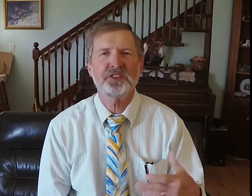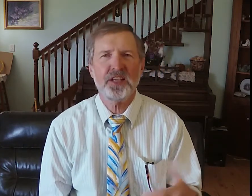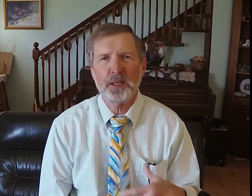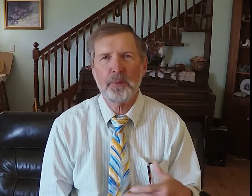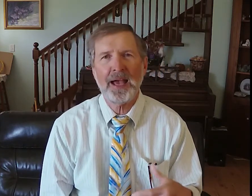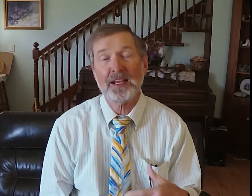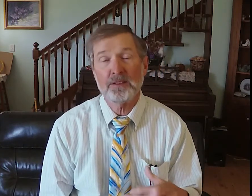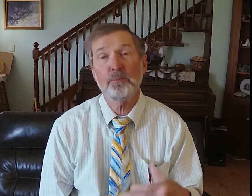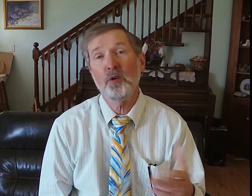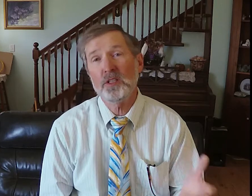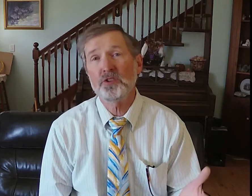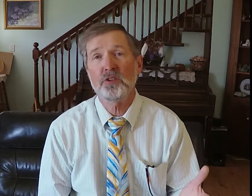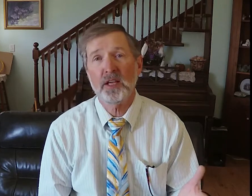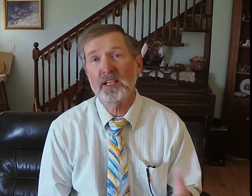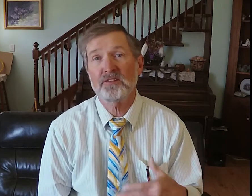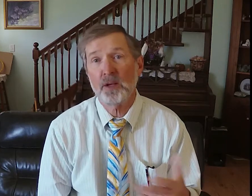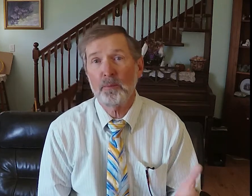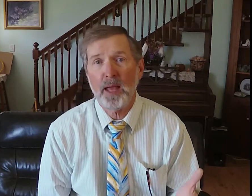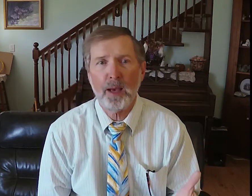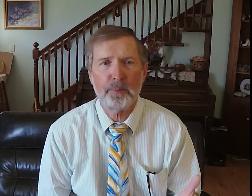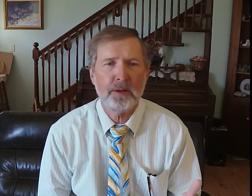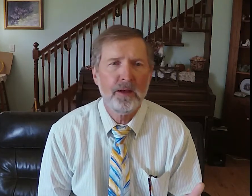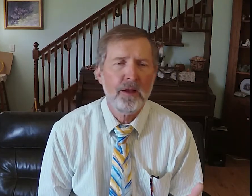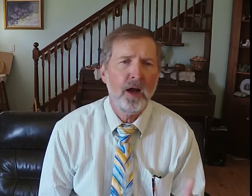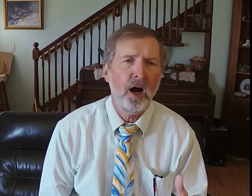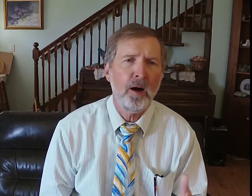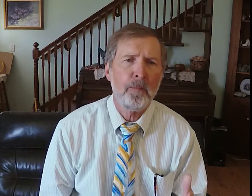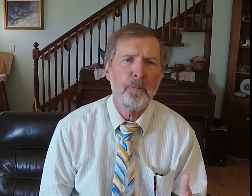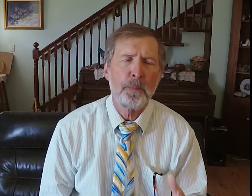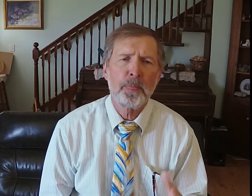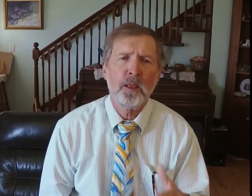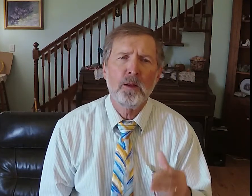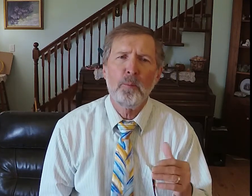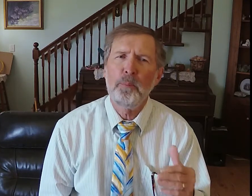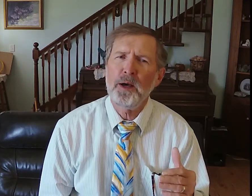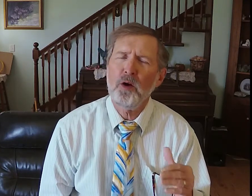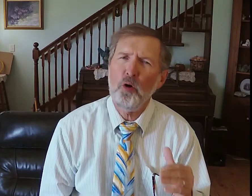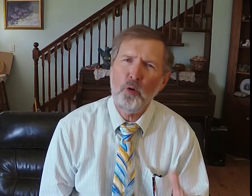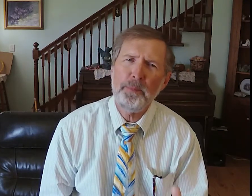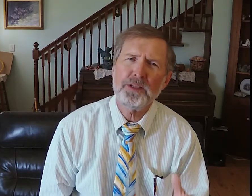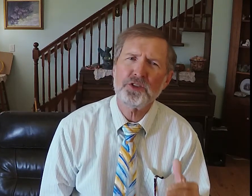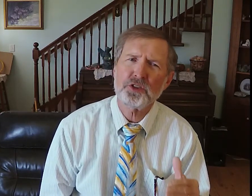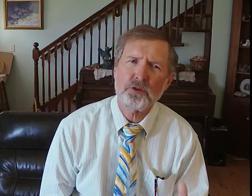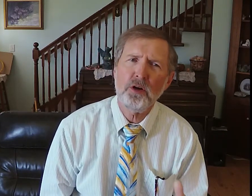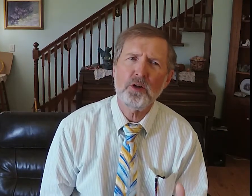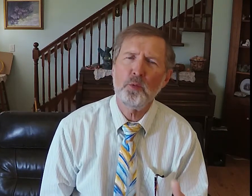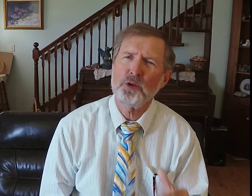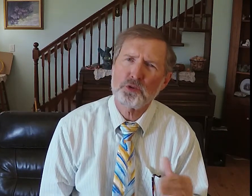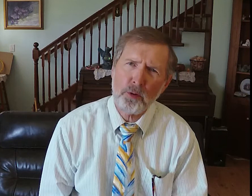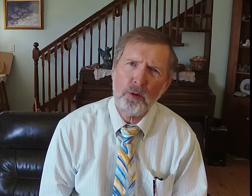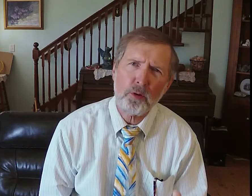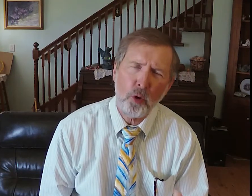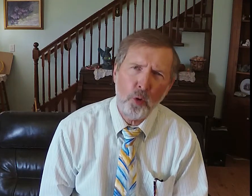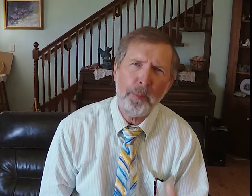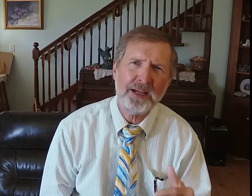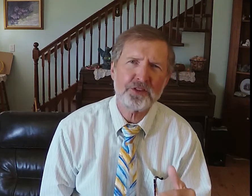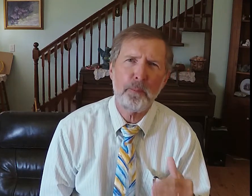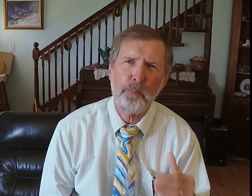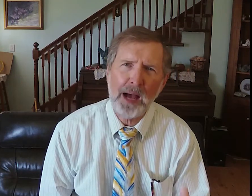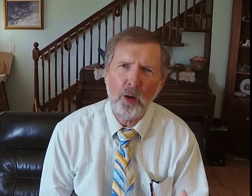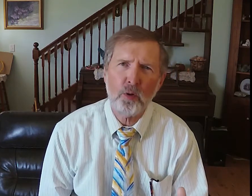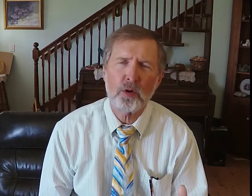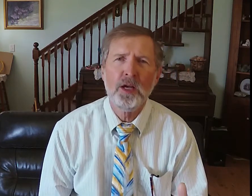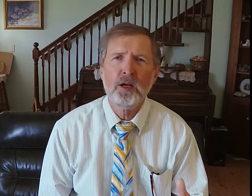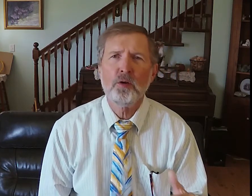that you're kind of sitting back and, boy, you'd sure like it if something happened. But hope is a stronger word. Hope has